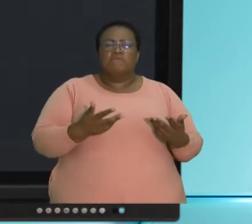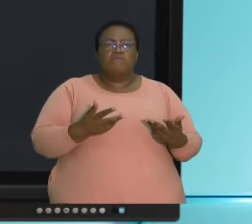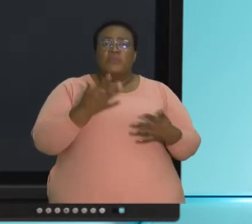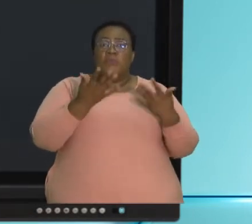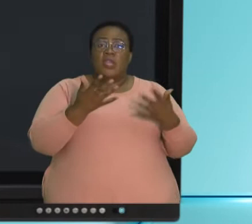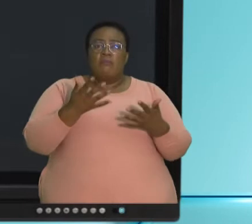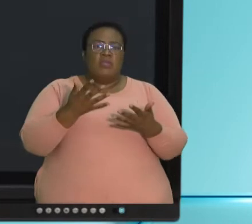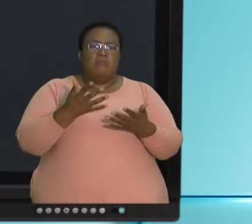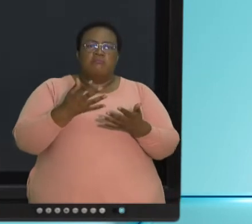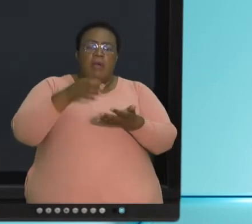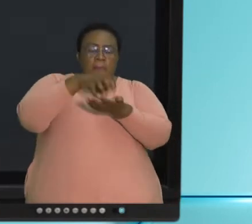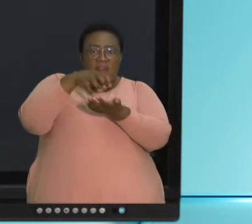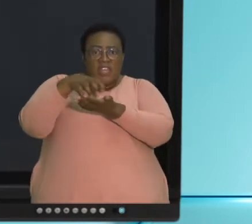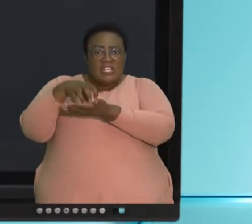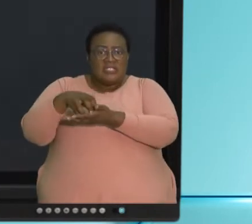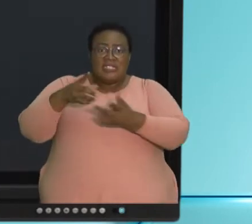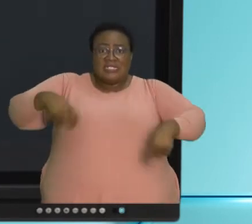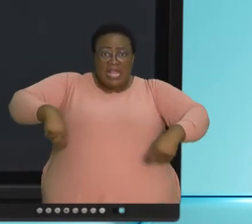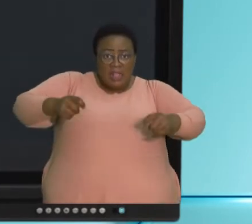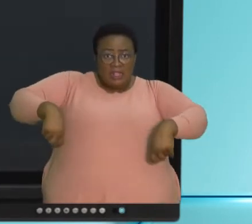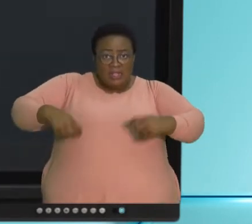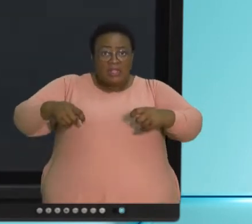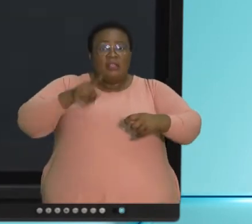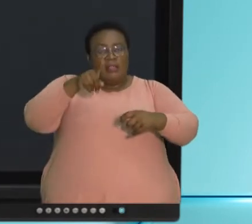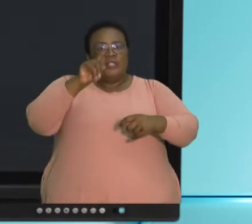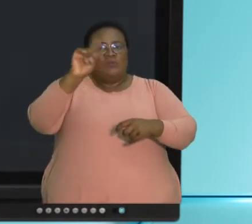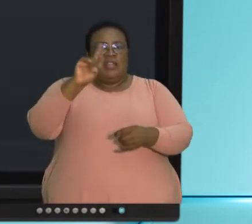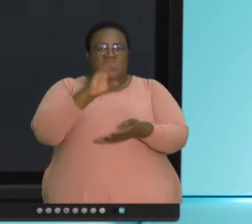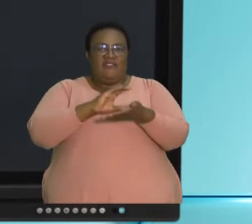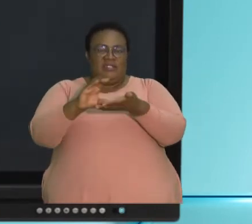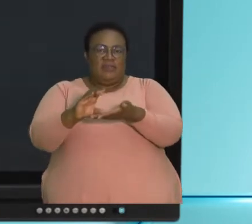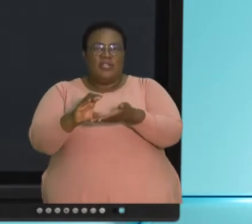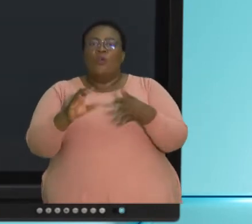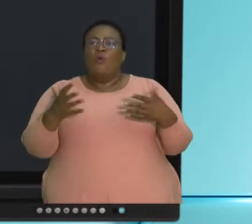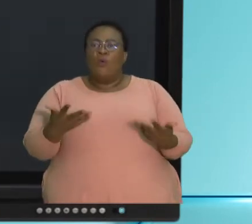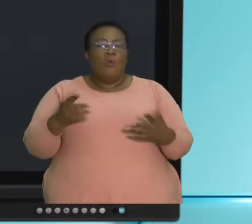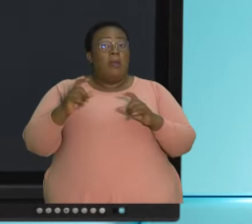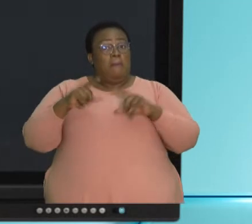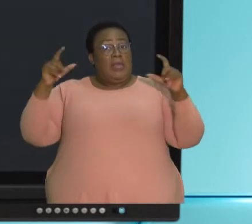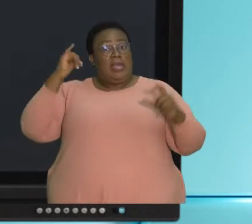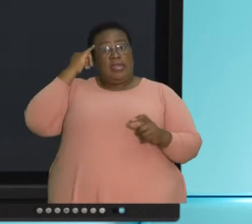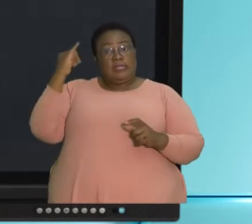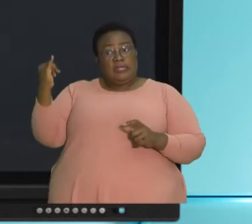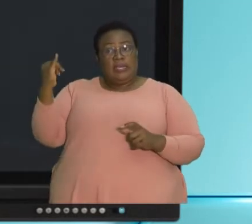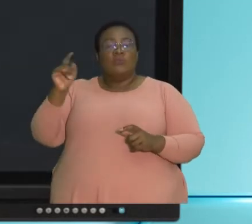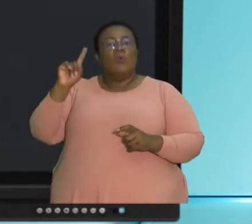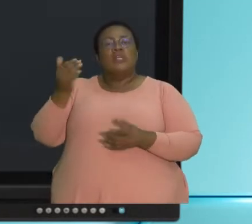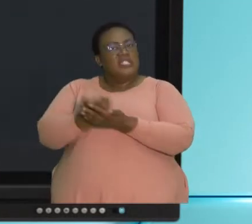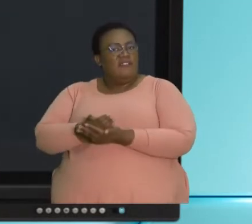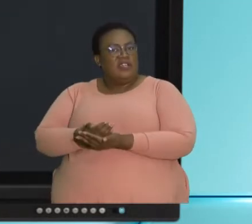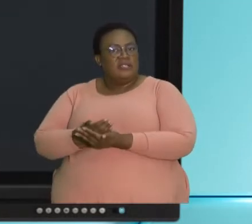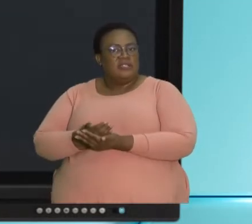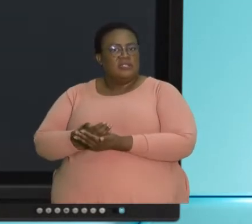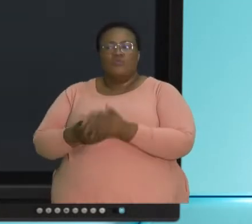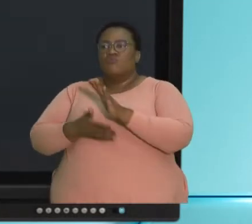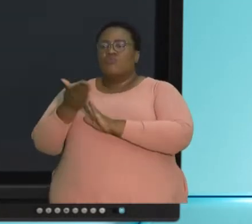up some muffins, selling the muffins. It's an investment on its own. Or it can be the big idea here, which is savings. You go to